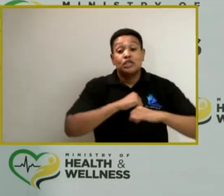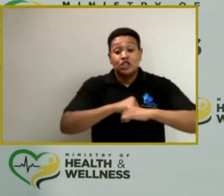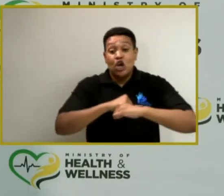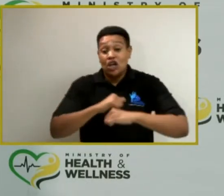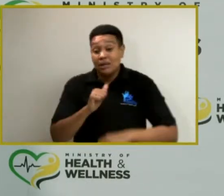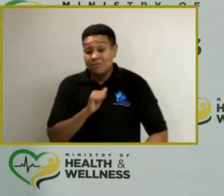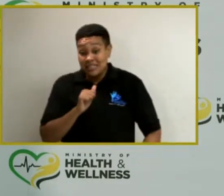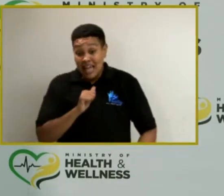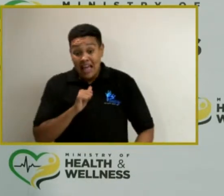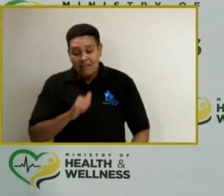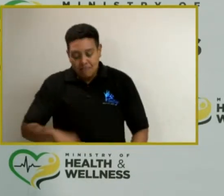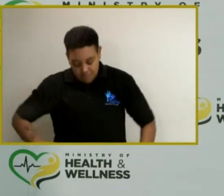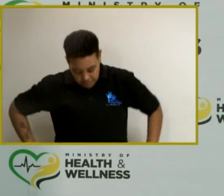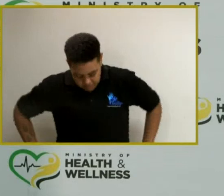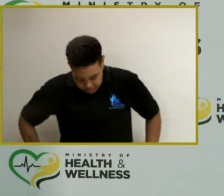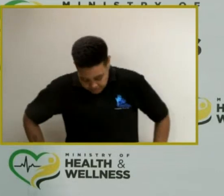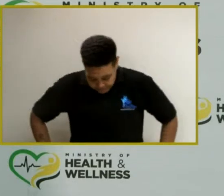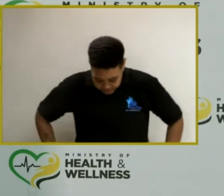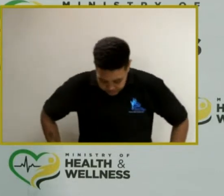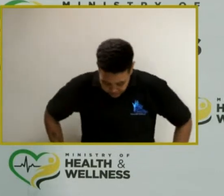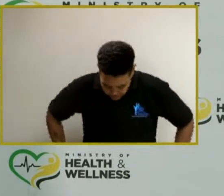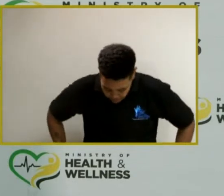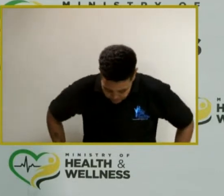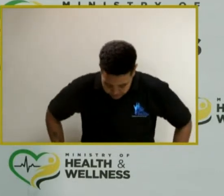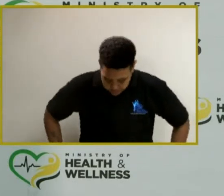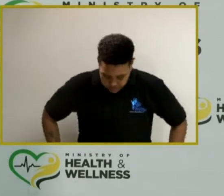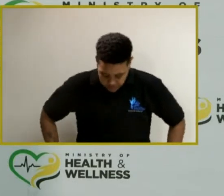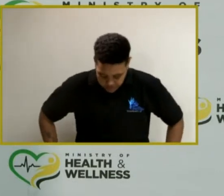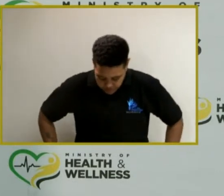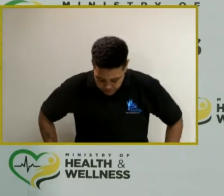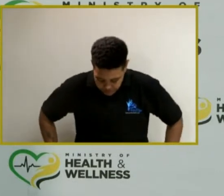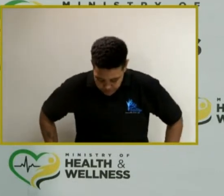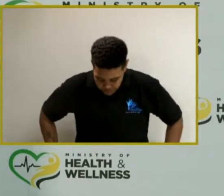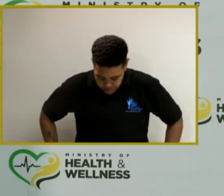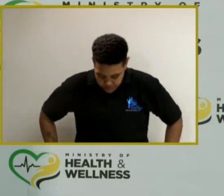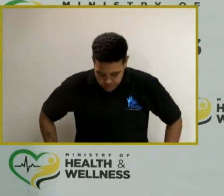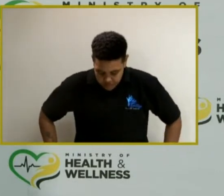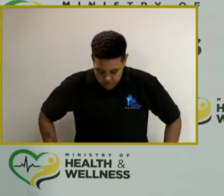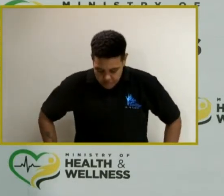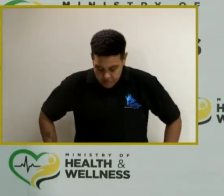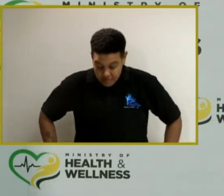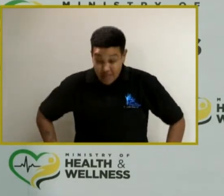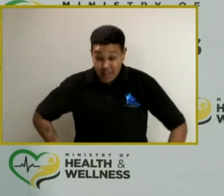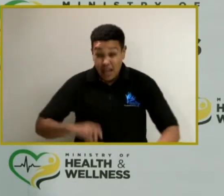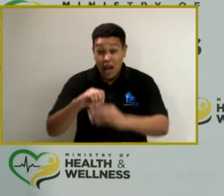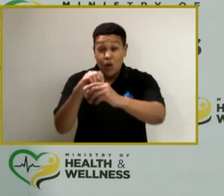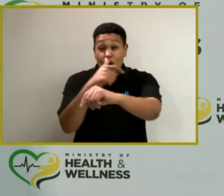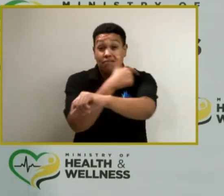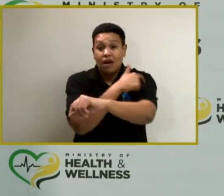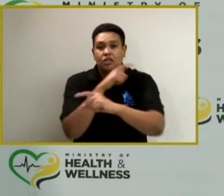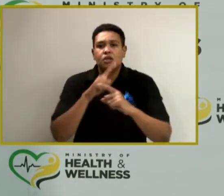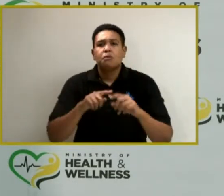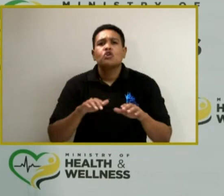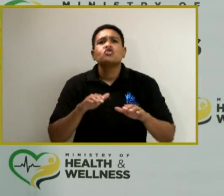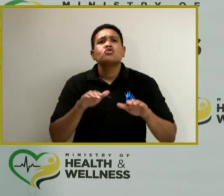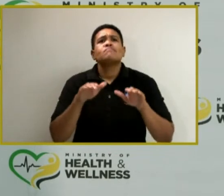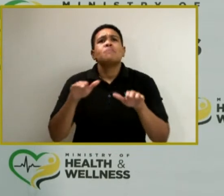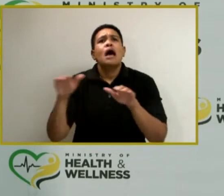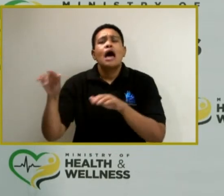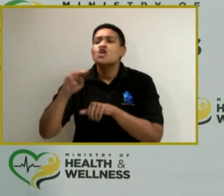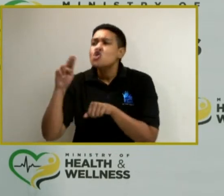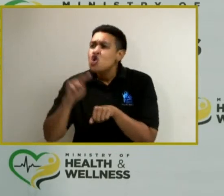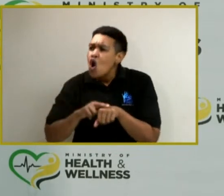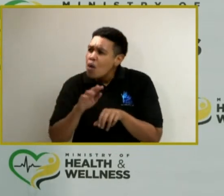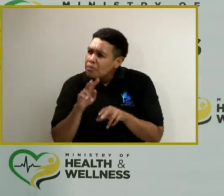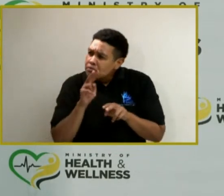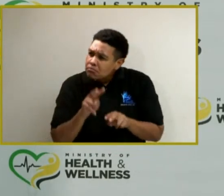themselves, including vaccination, and restoration of normality